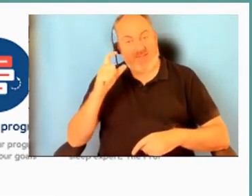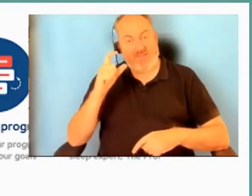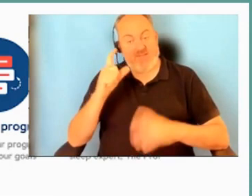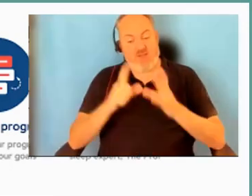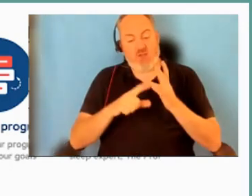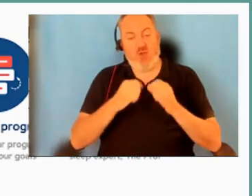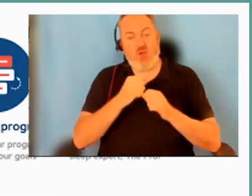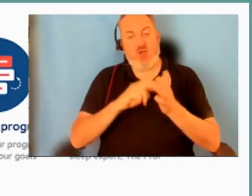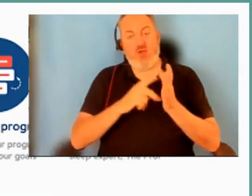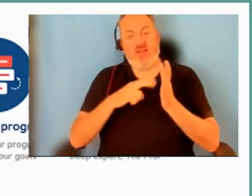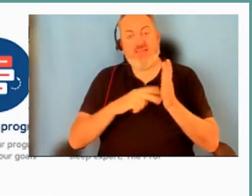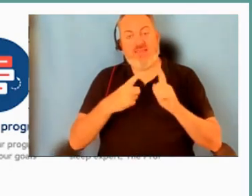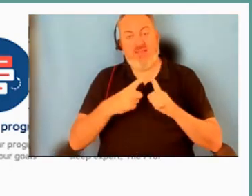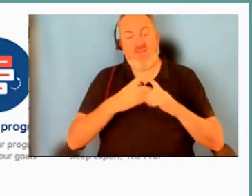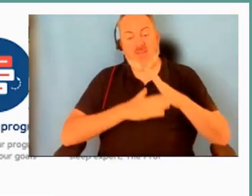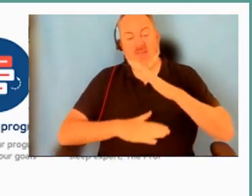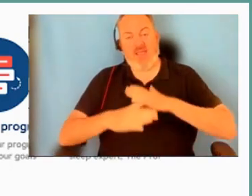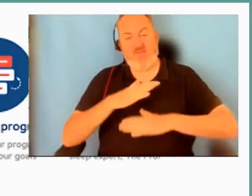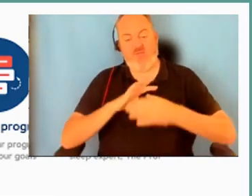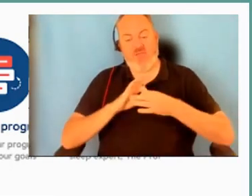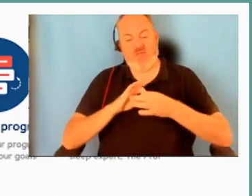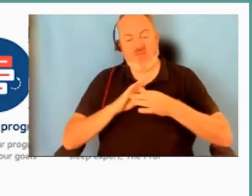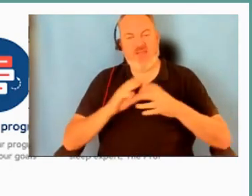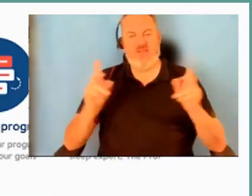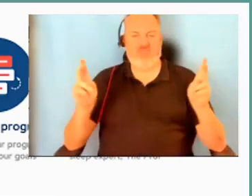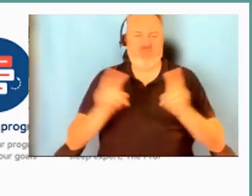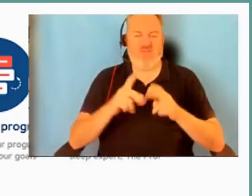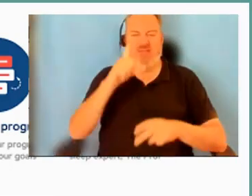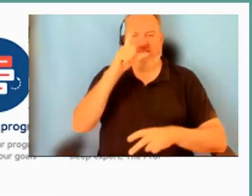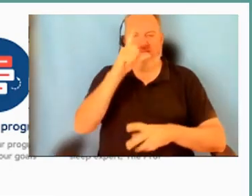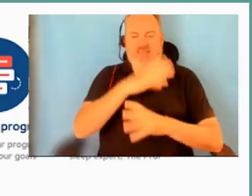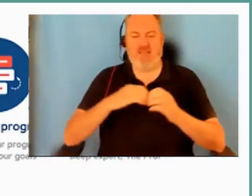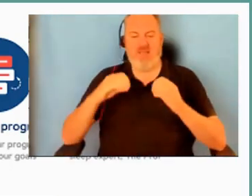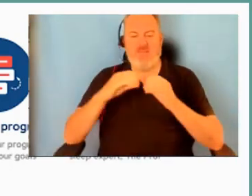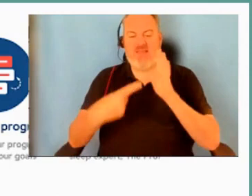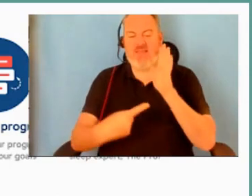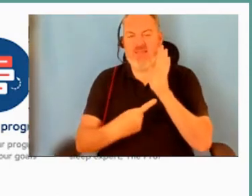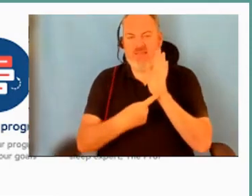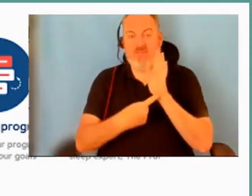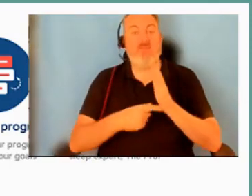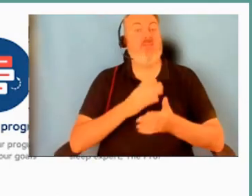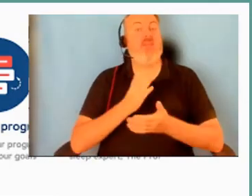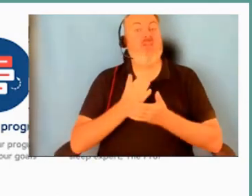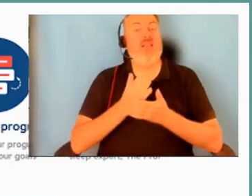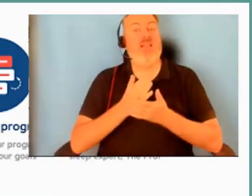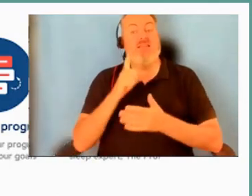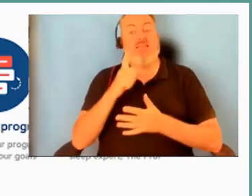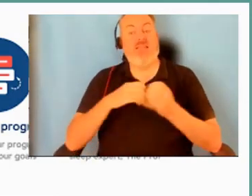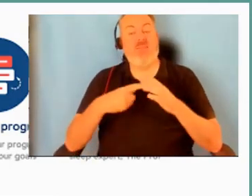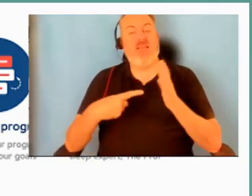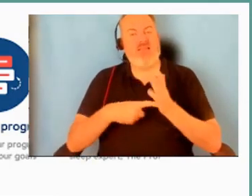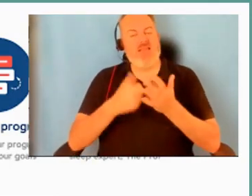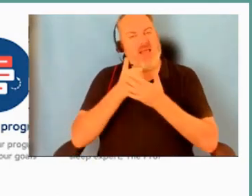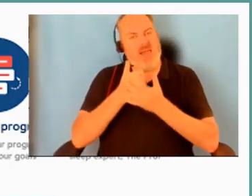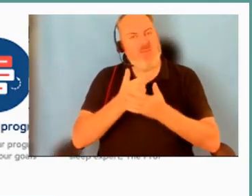and CBT is a type of therapy that helps you to manage your problems by changing the way